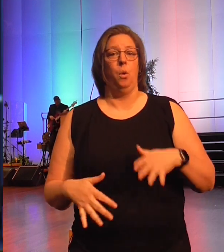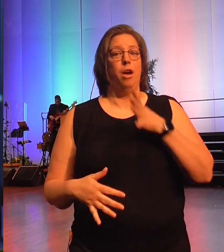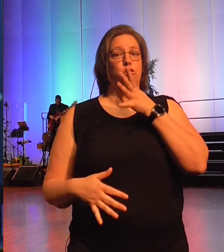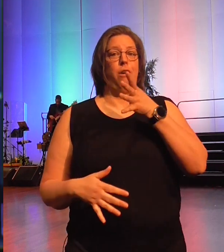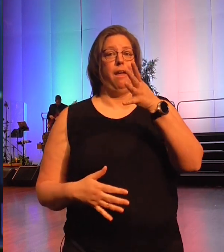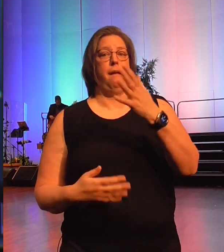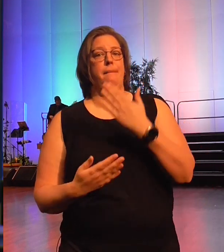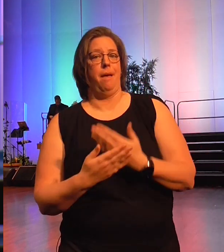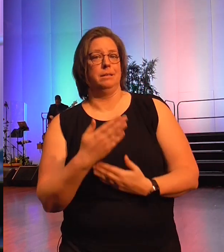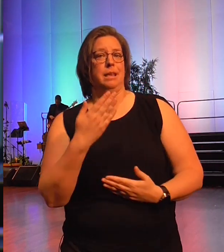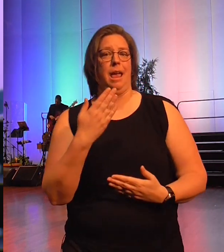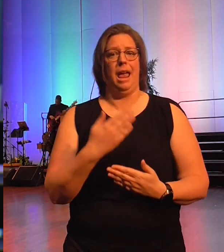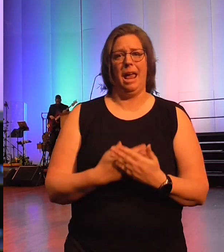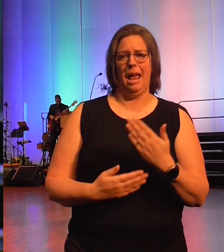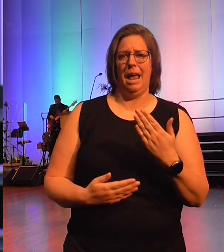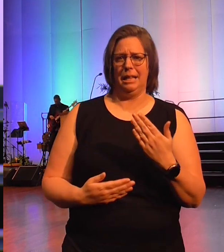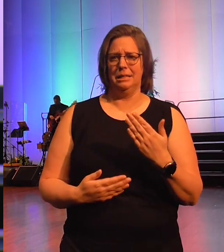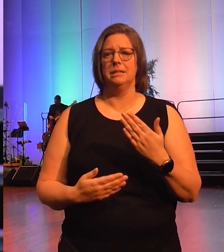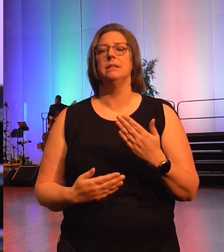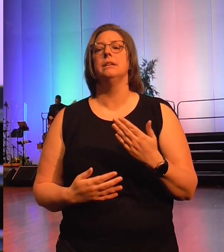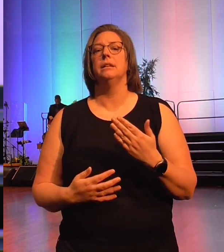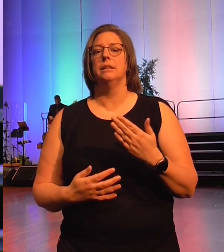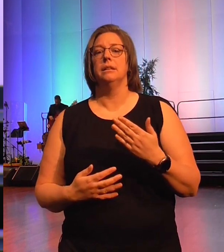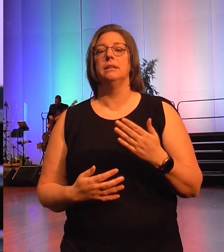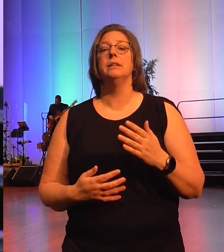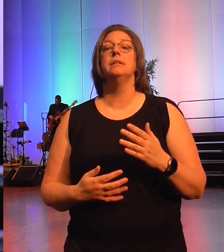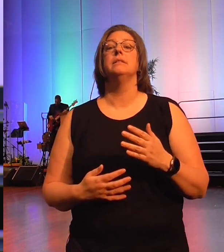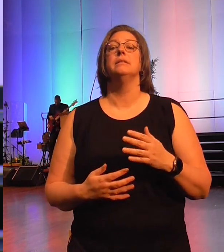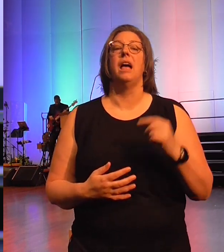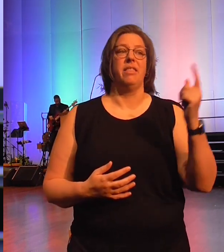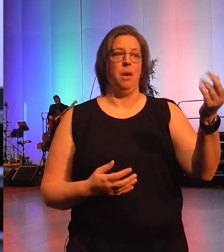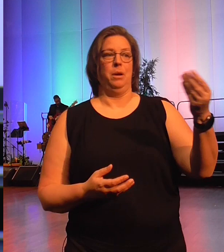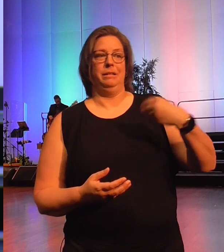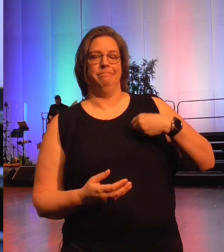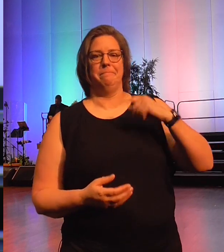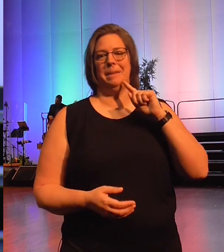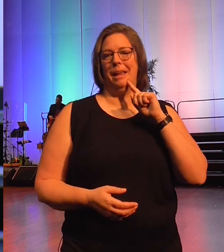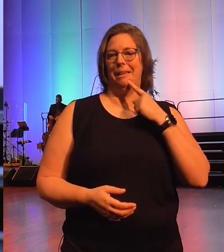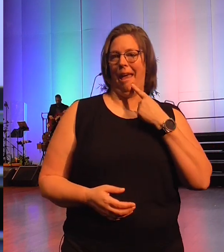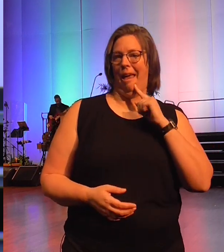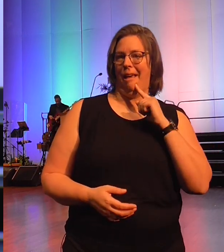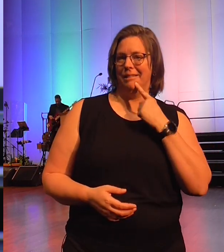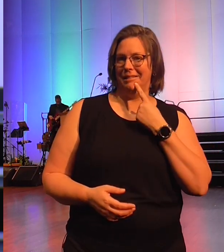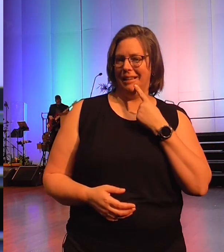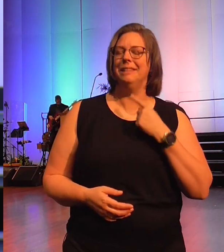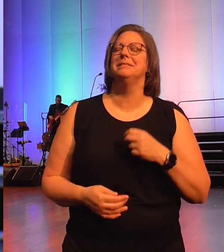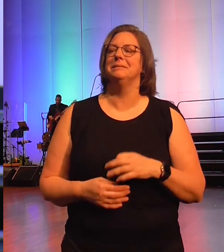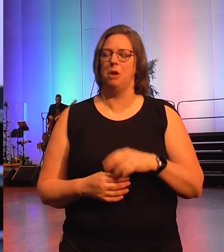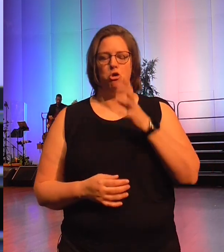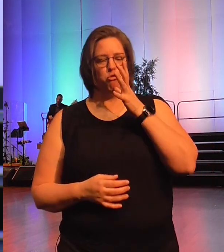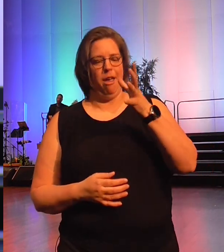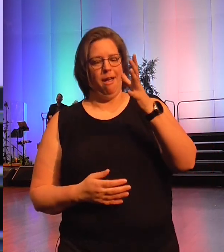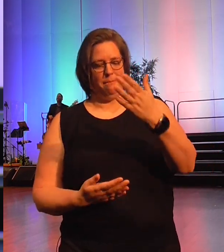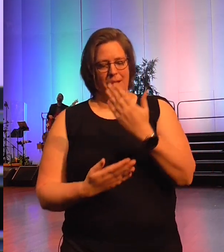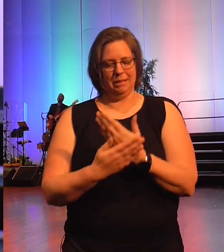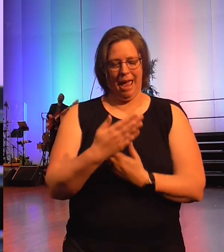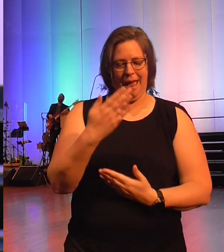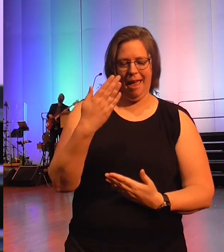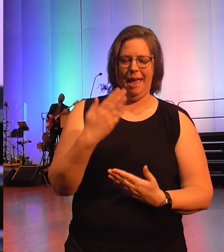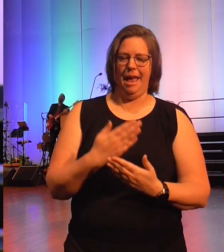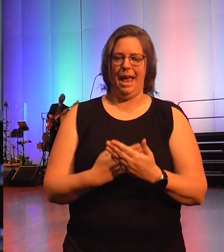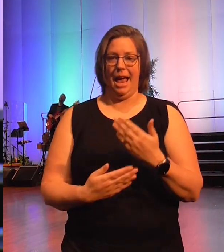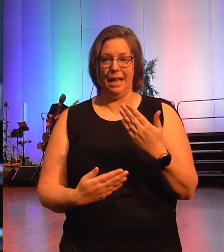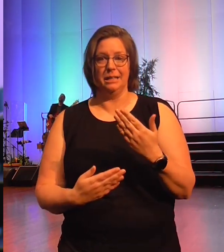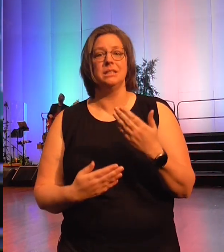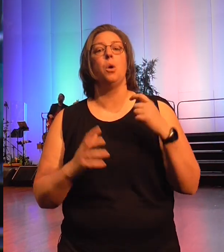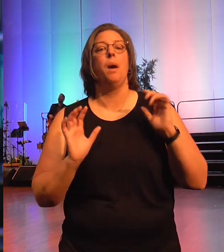Grandma's hands used to hand me a piece of candy. Grandma's hands picked me